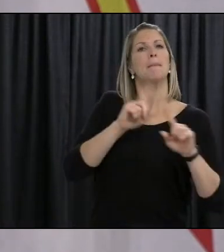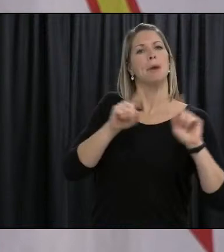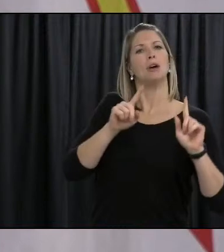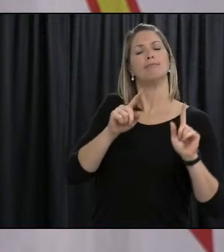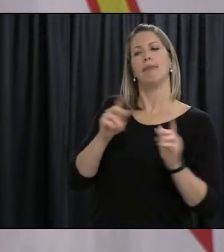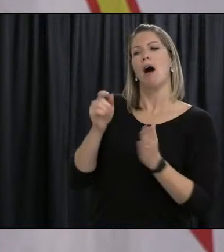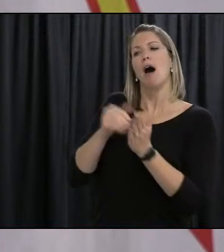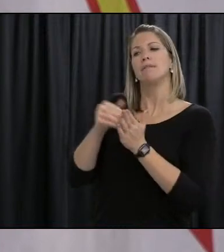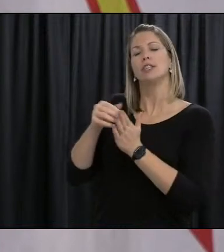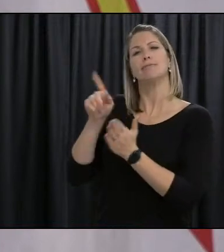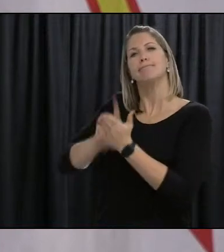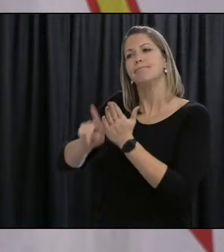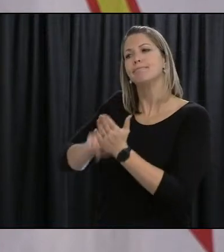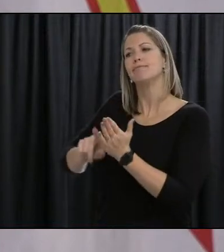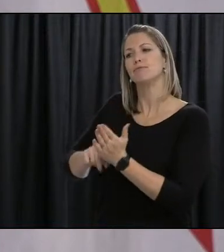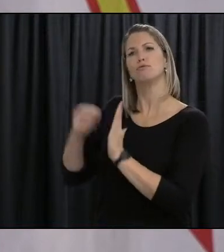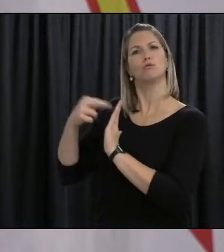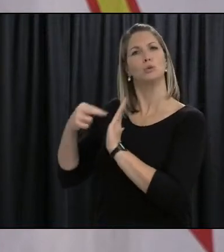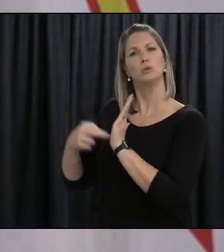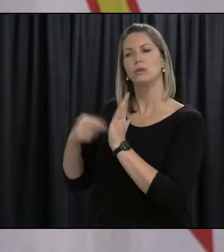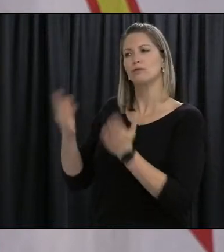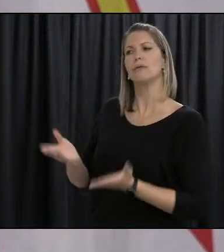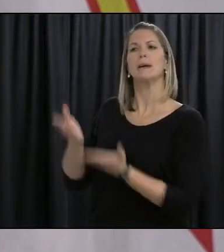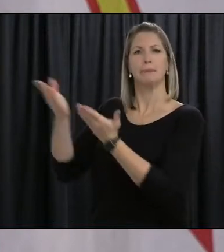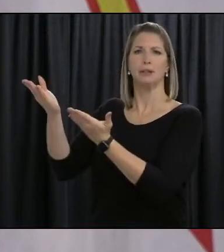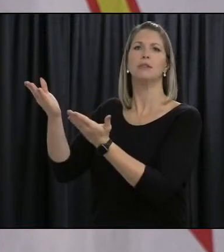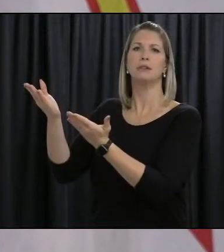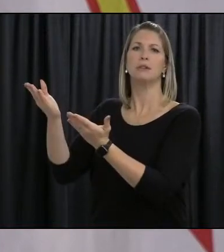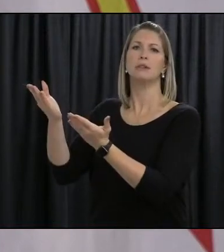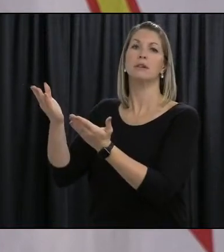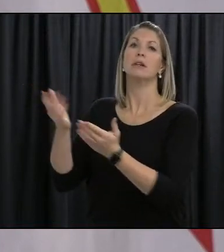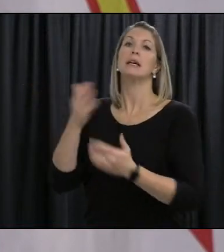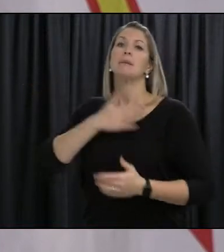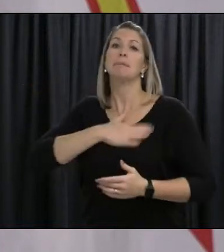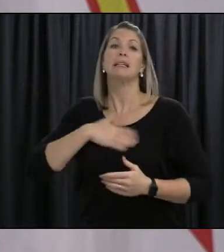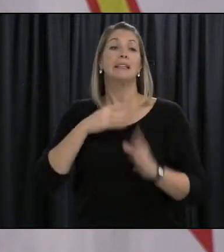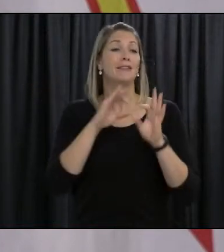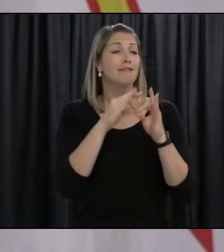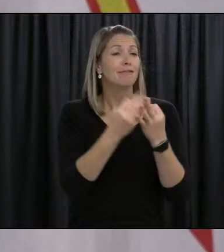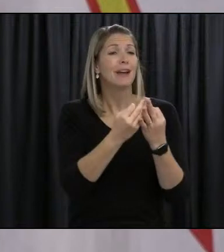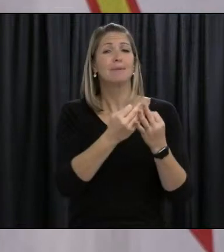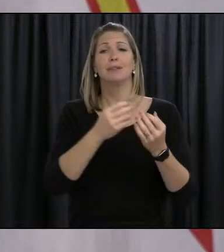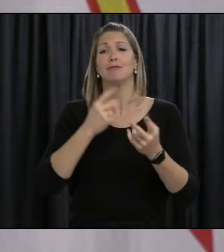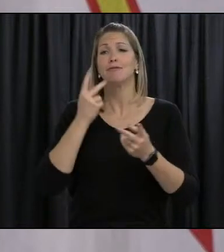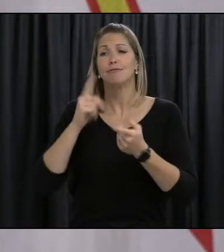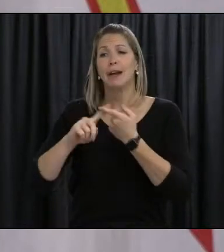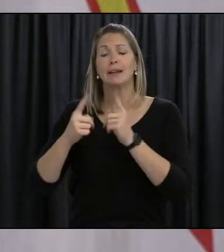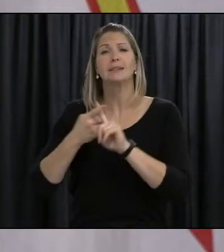I encourage families and friends to stay in touch with one another and reach out by phone, text, or email